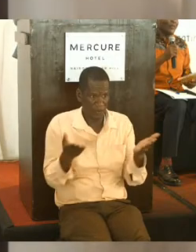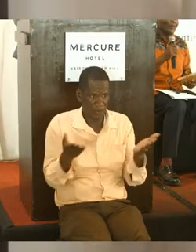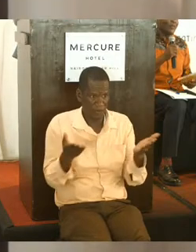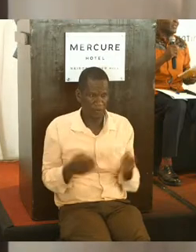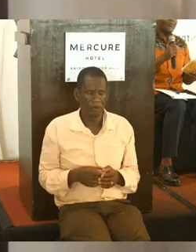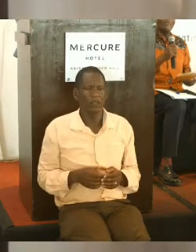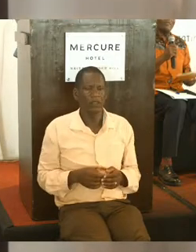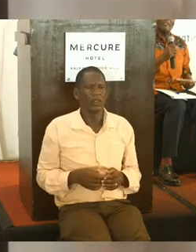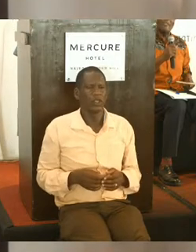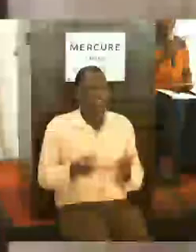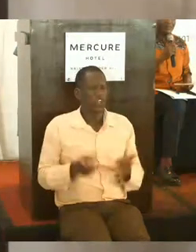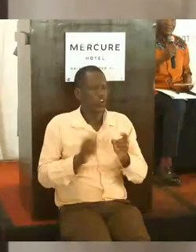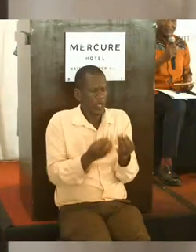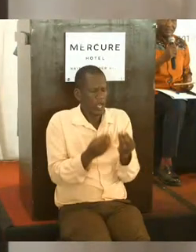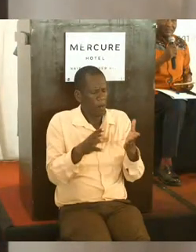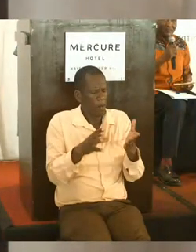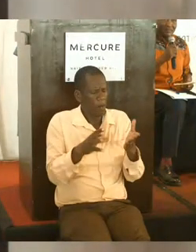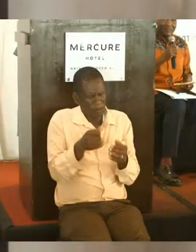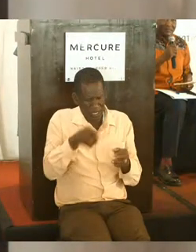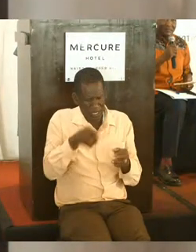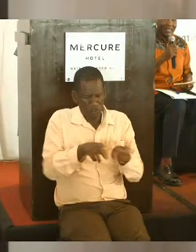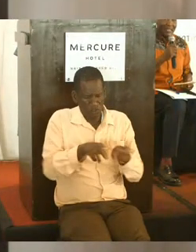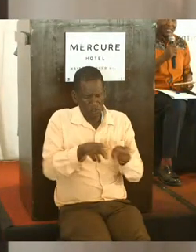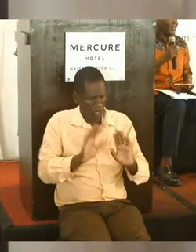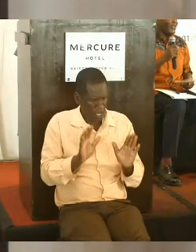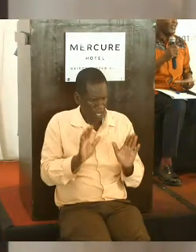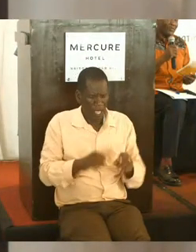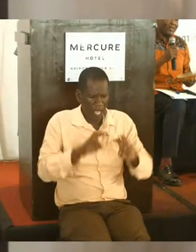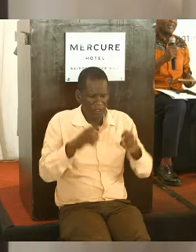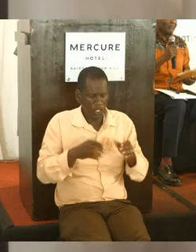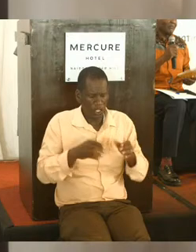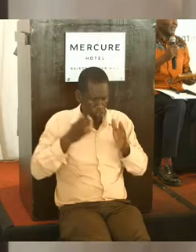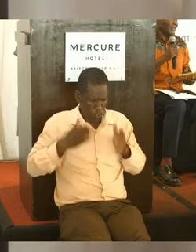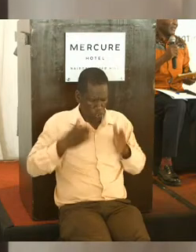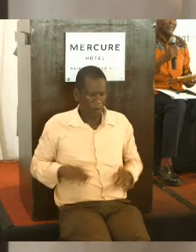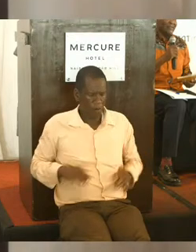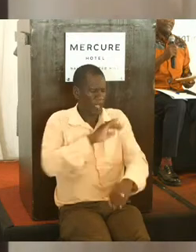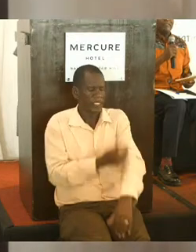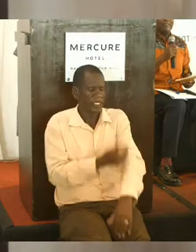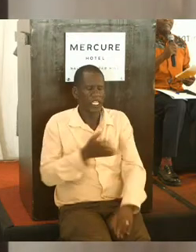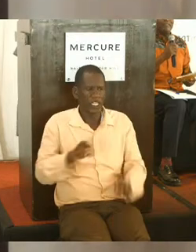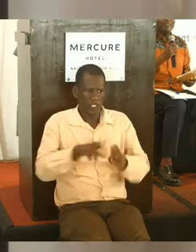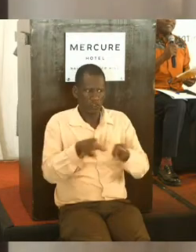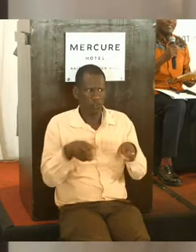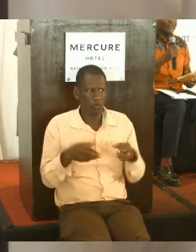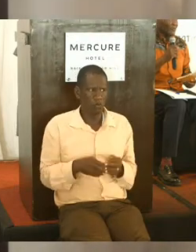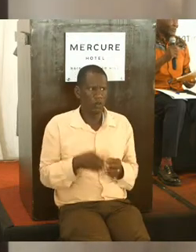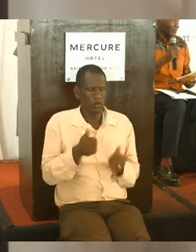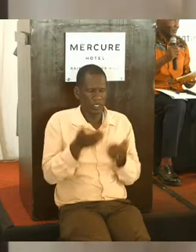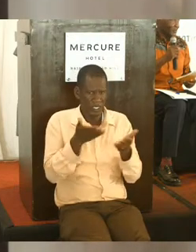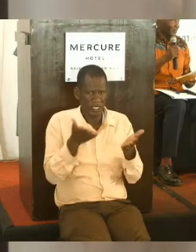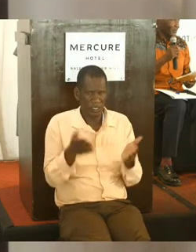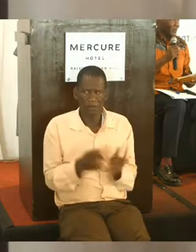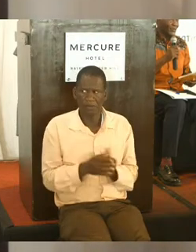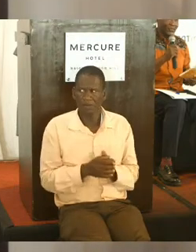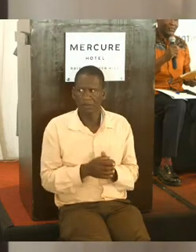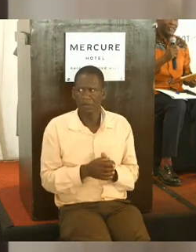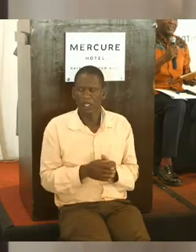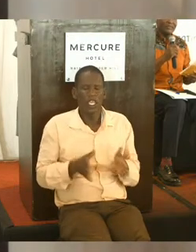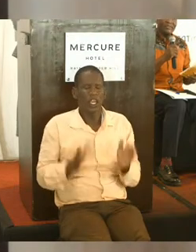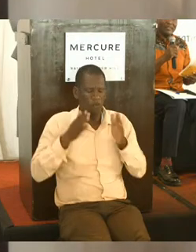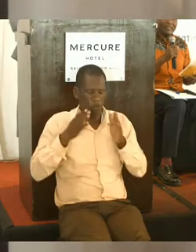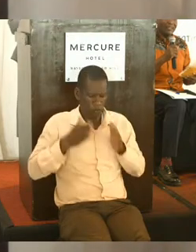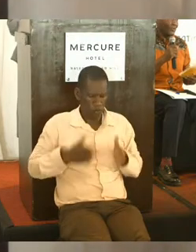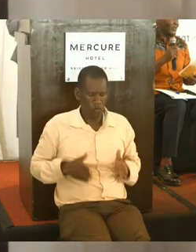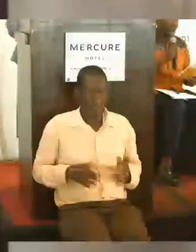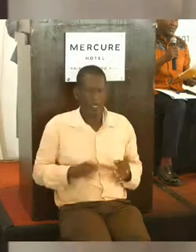I'm not looking at how much money is in this room I'm looking at the human capacity that is in this room in terms of human